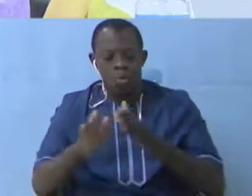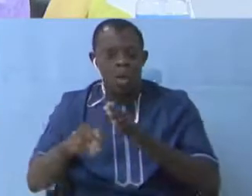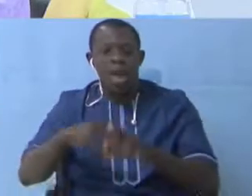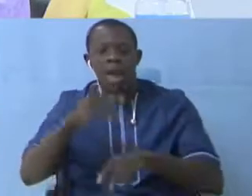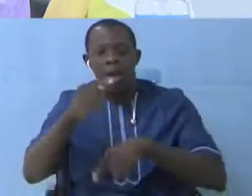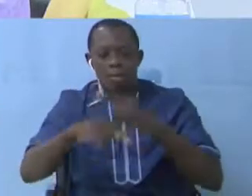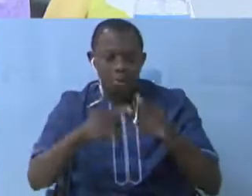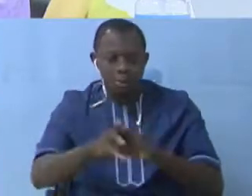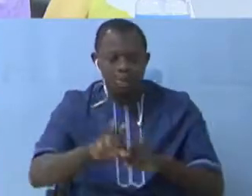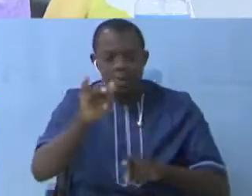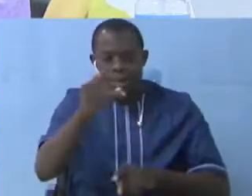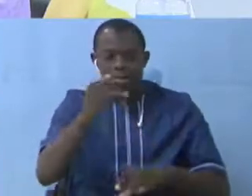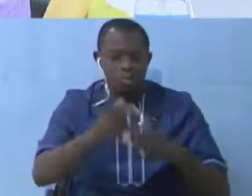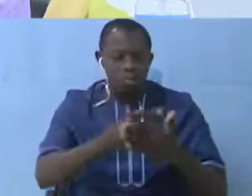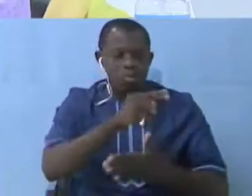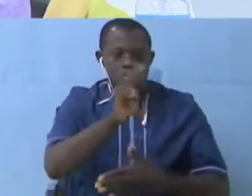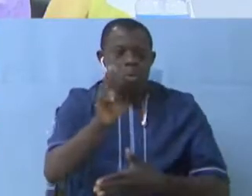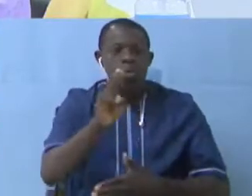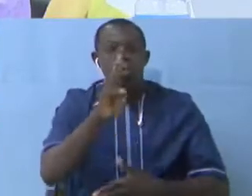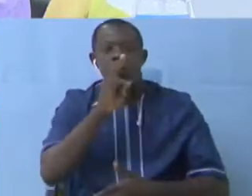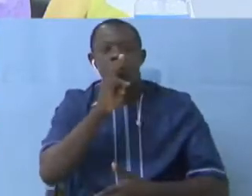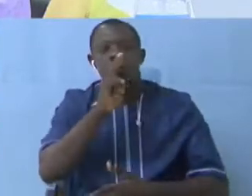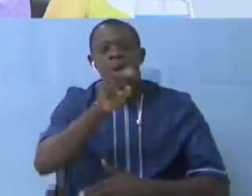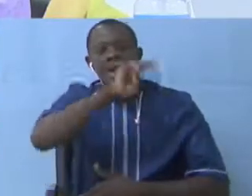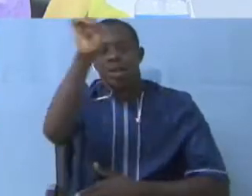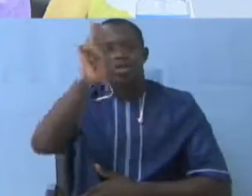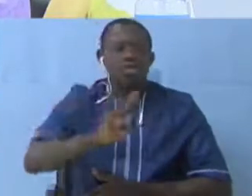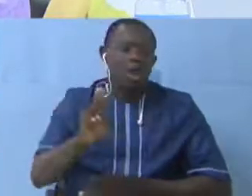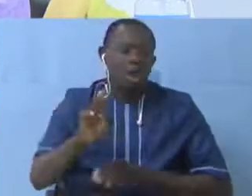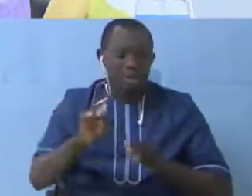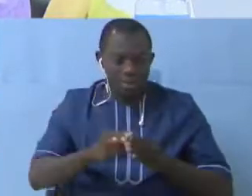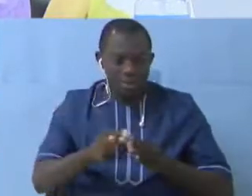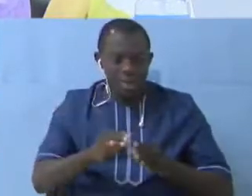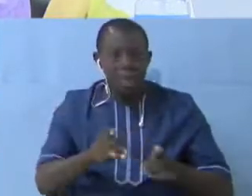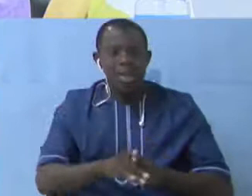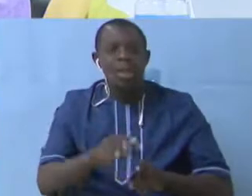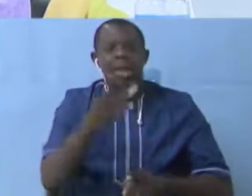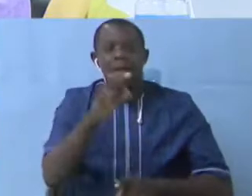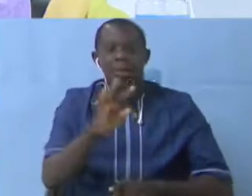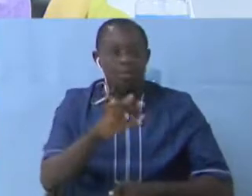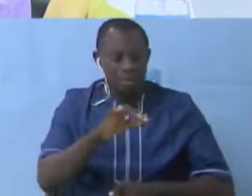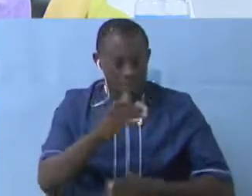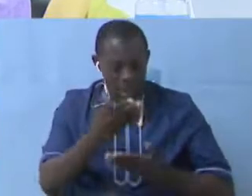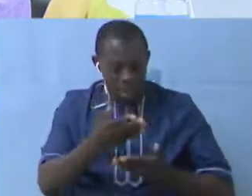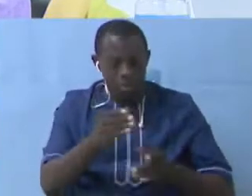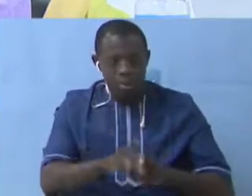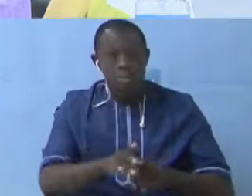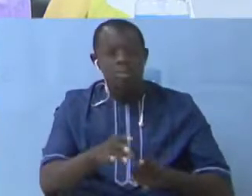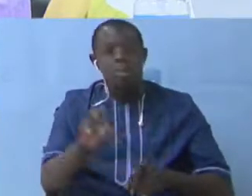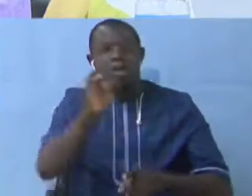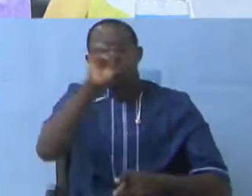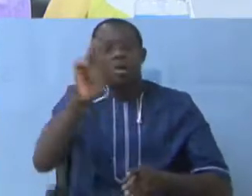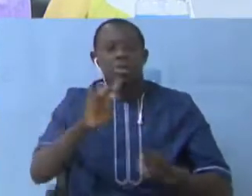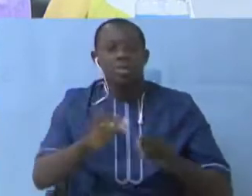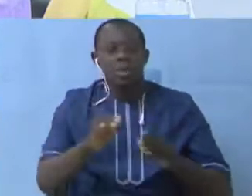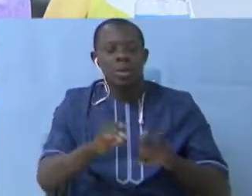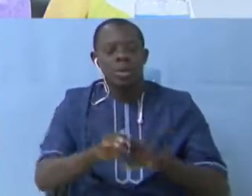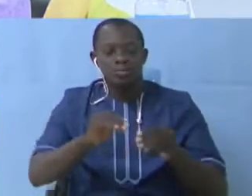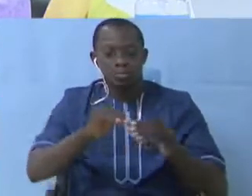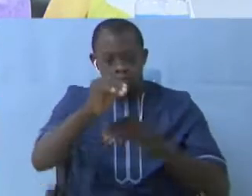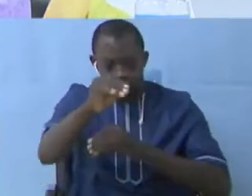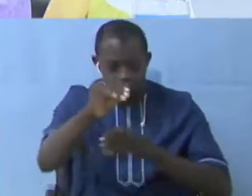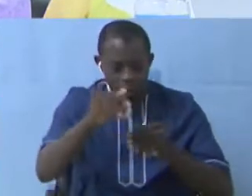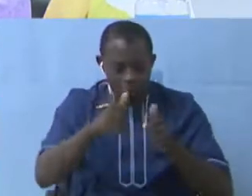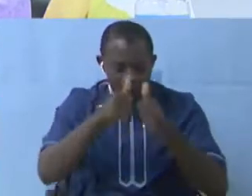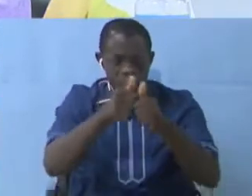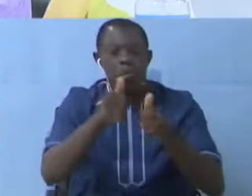shall be prescribed by an act of the National Assembly, where the life of the National Assembly is extended for a period in accordance with